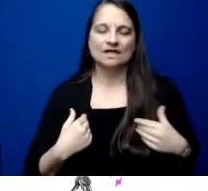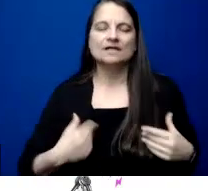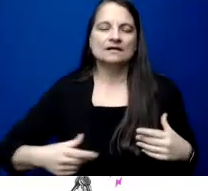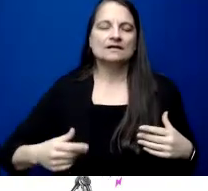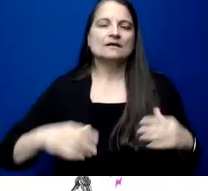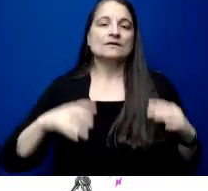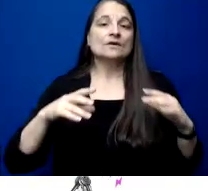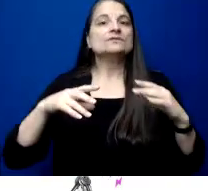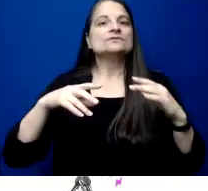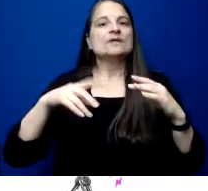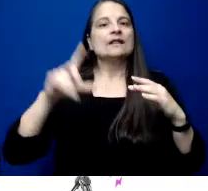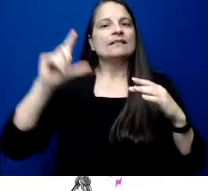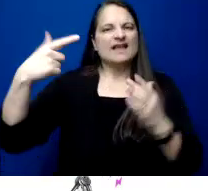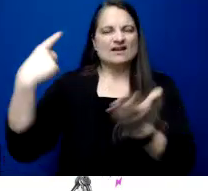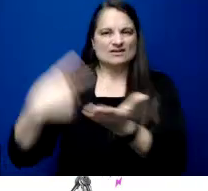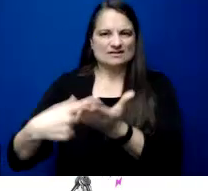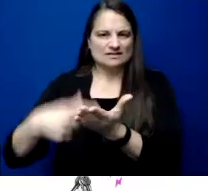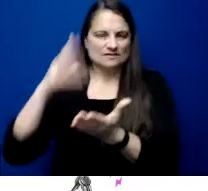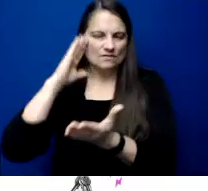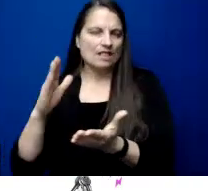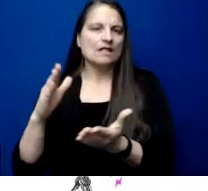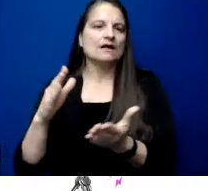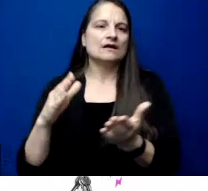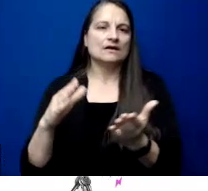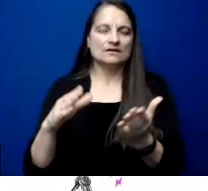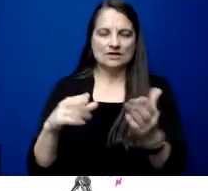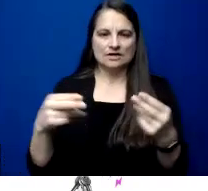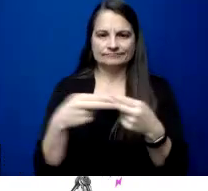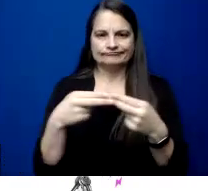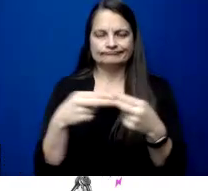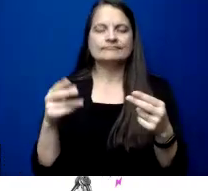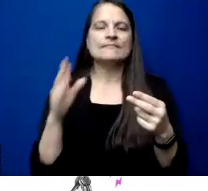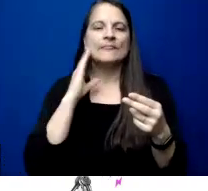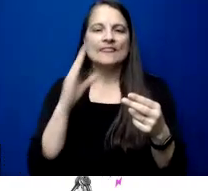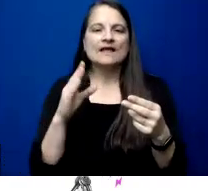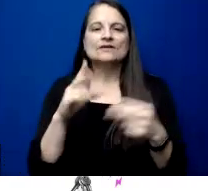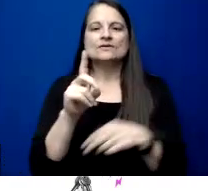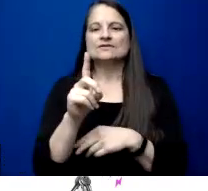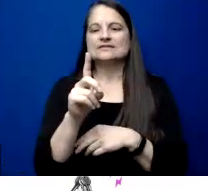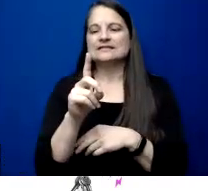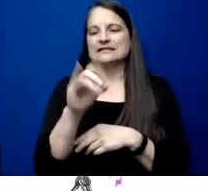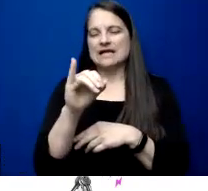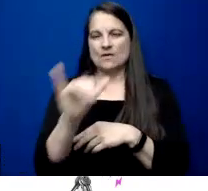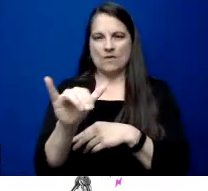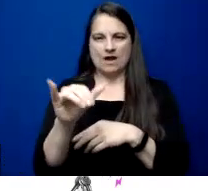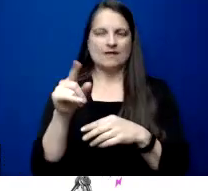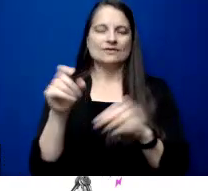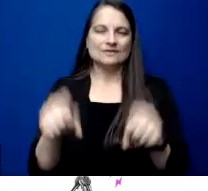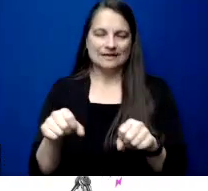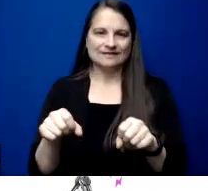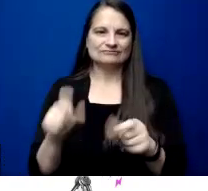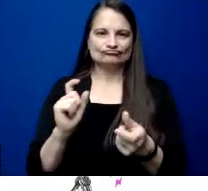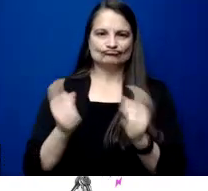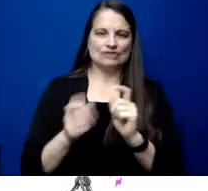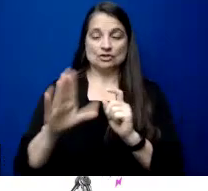about later in our slide deck today, there are ways you can DIY that to board games you have at home as